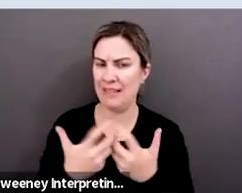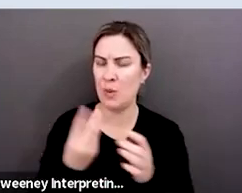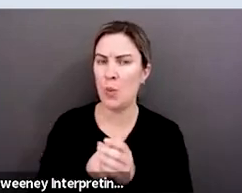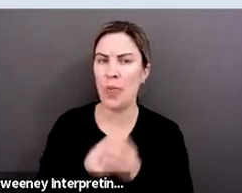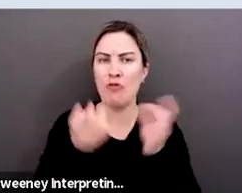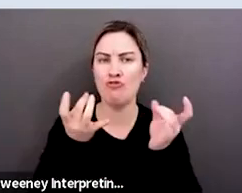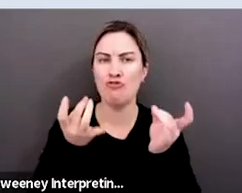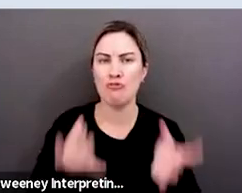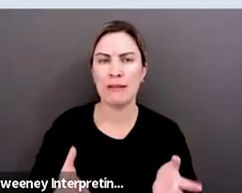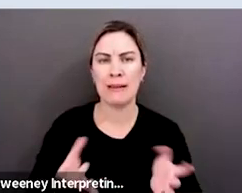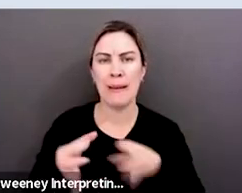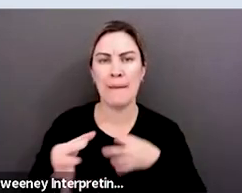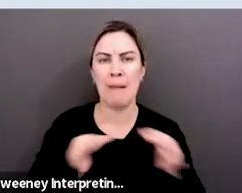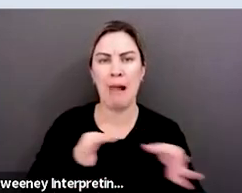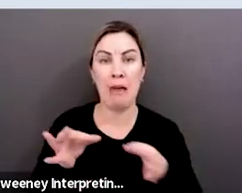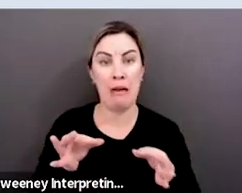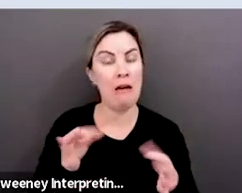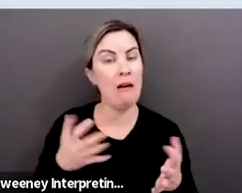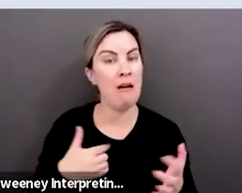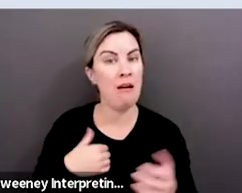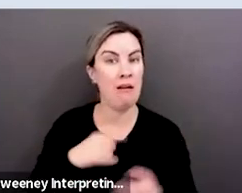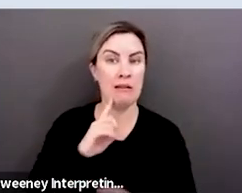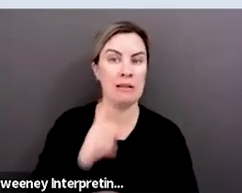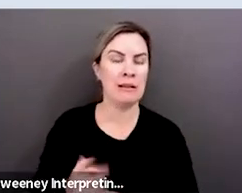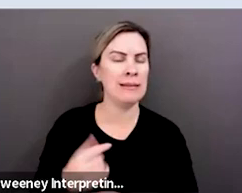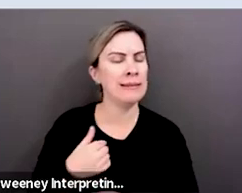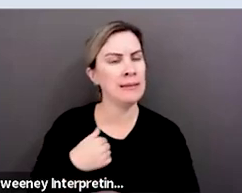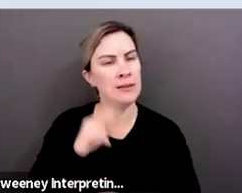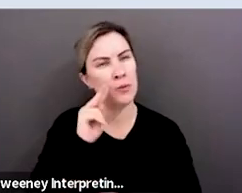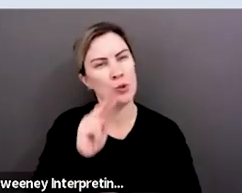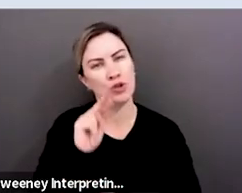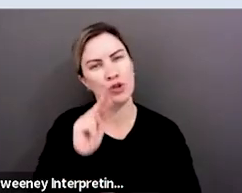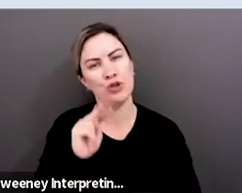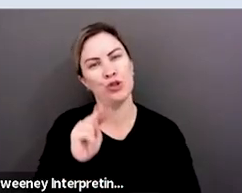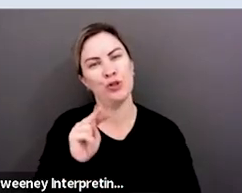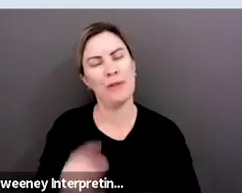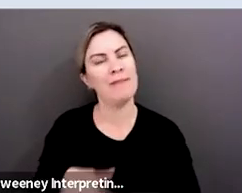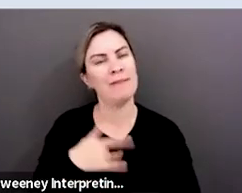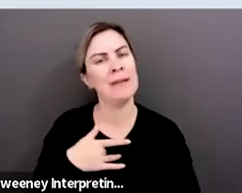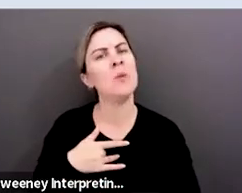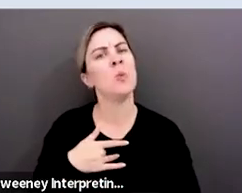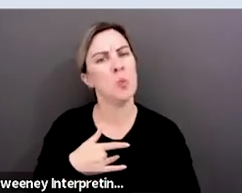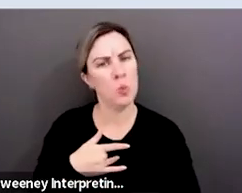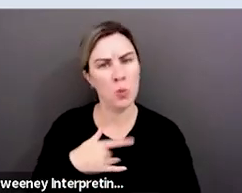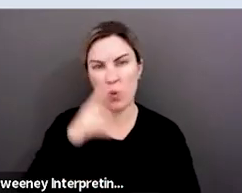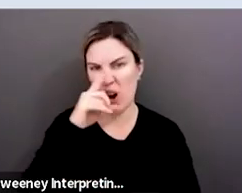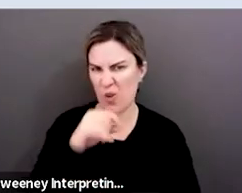was watching all of today's session, I was thinking, you know, I actually could probably have a look at this myself and use it as a